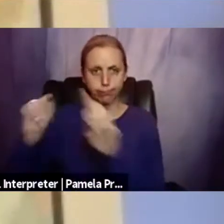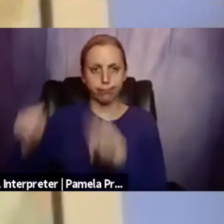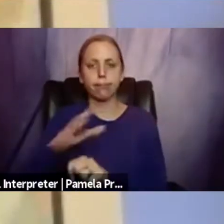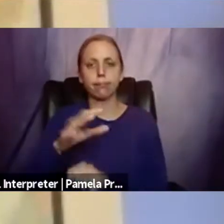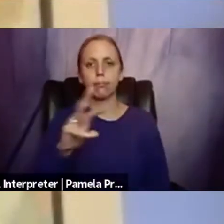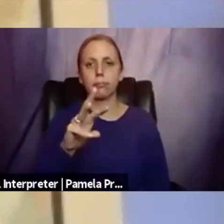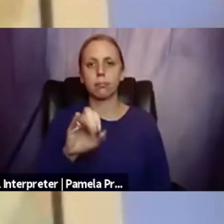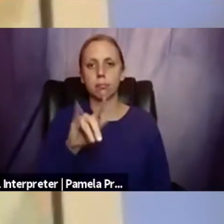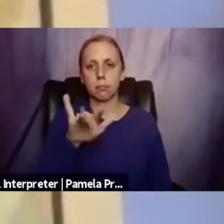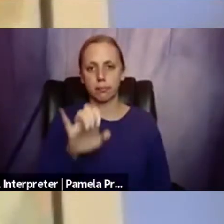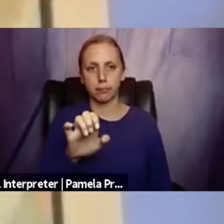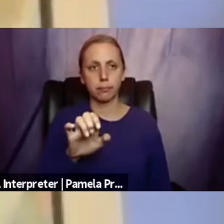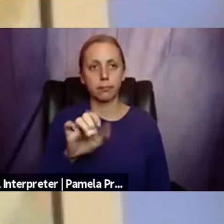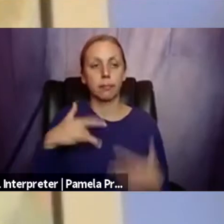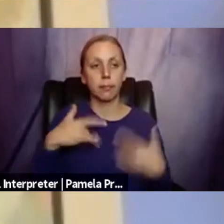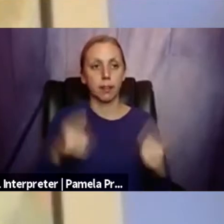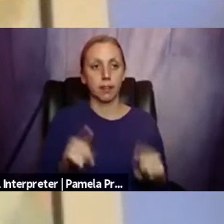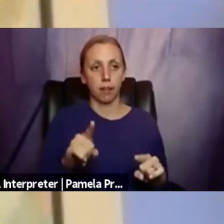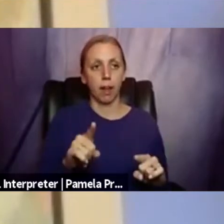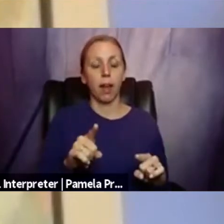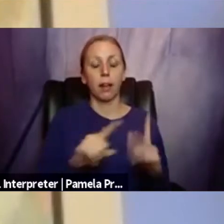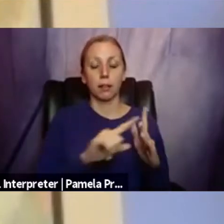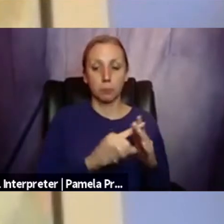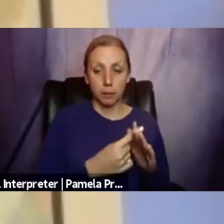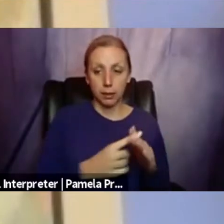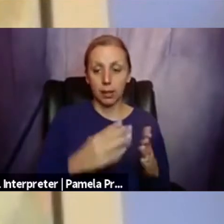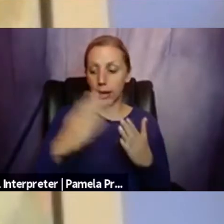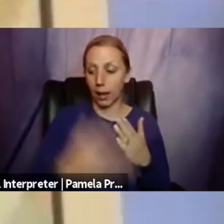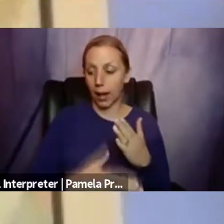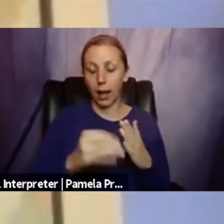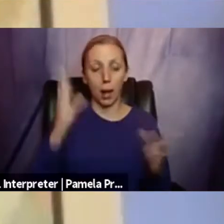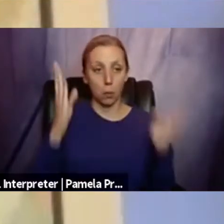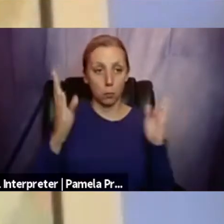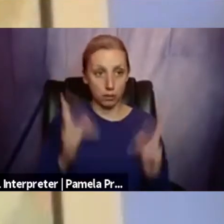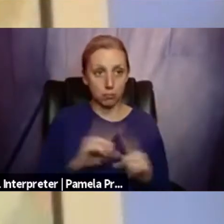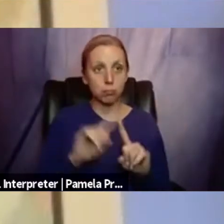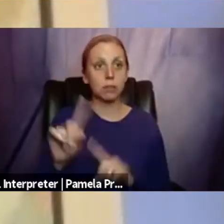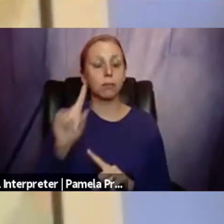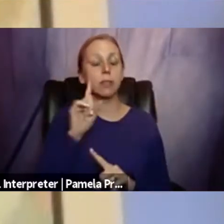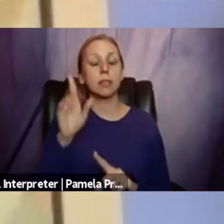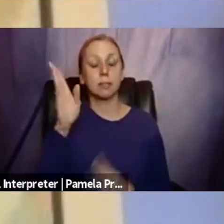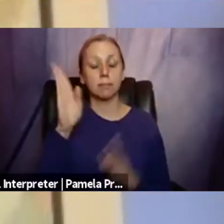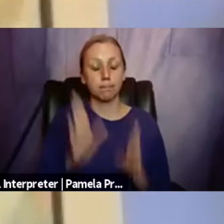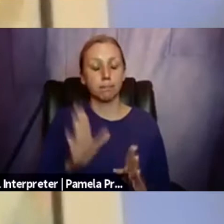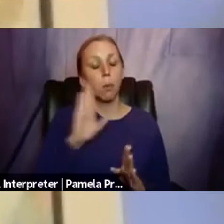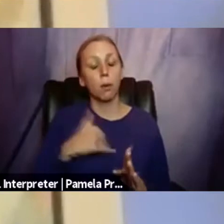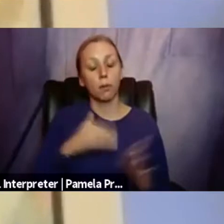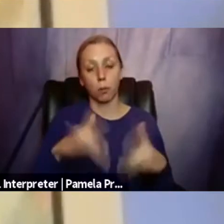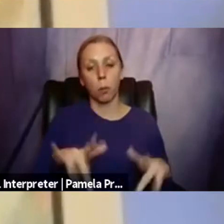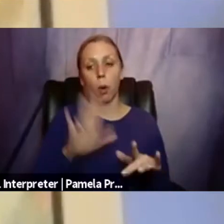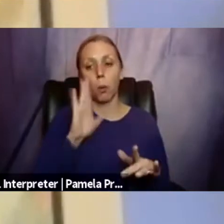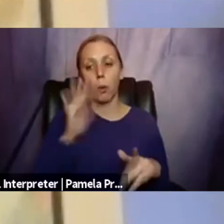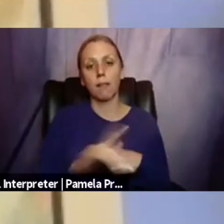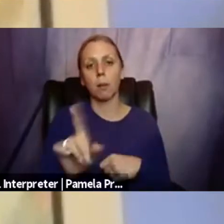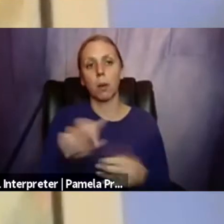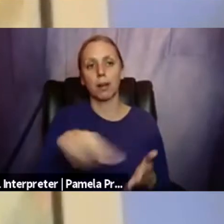The event intro, outro, and presentations by featured speakers will be recorded and will be available on Dance